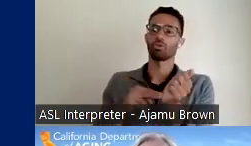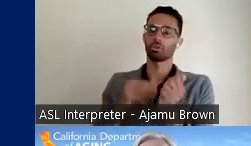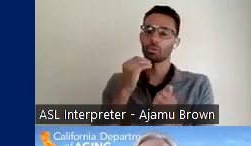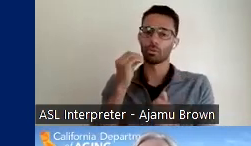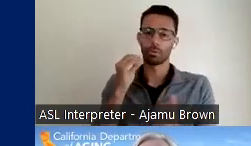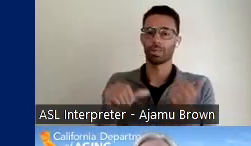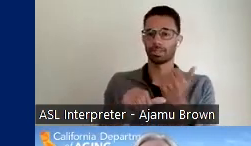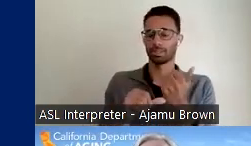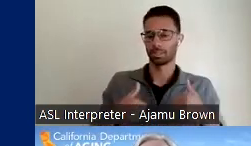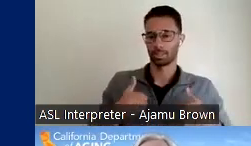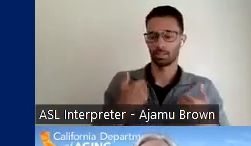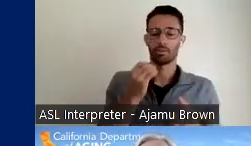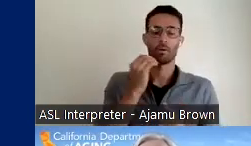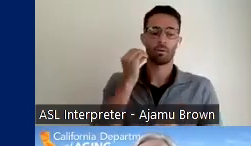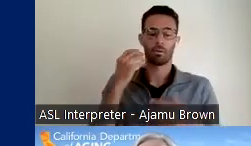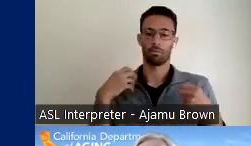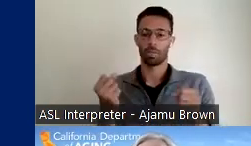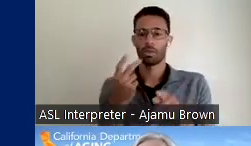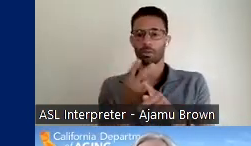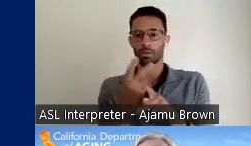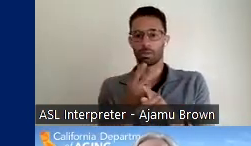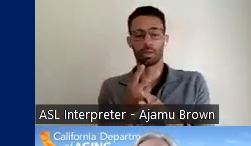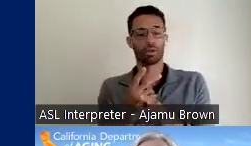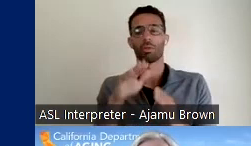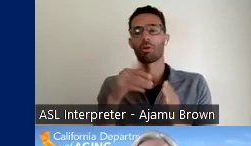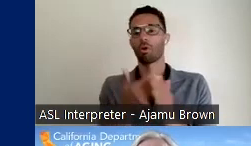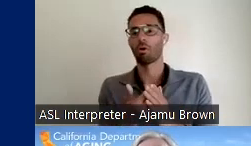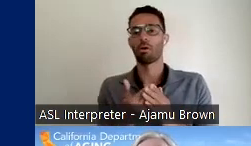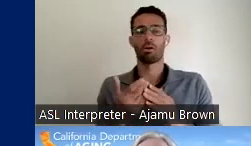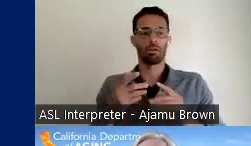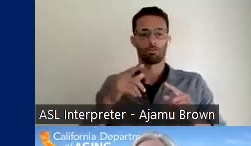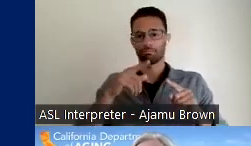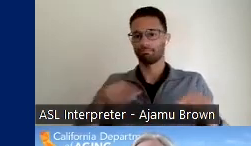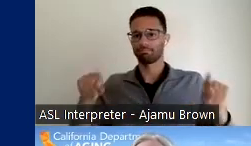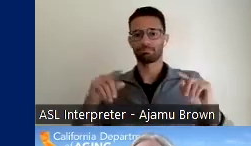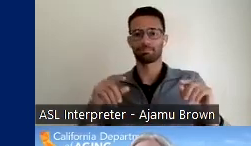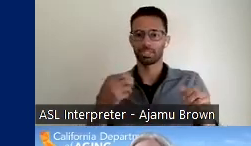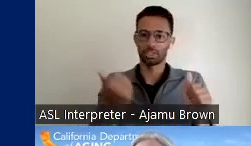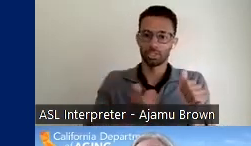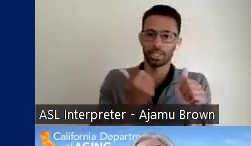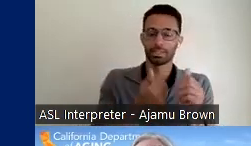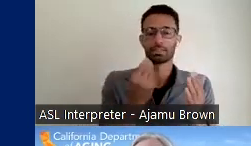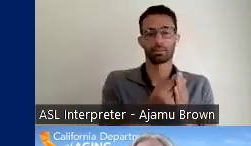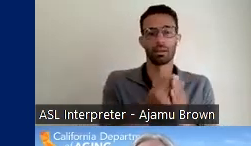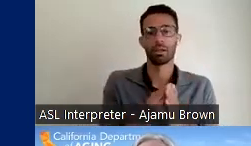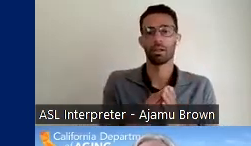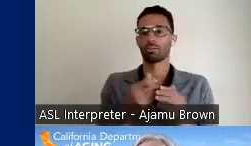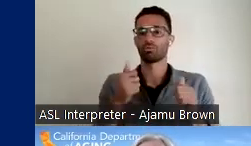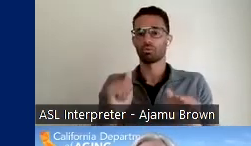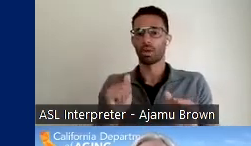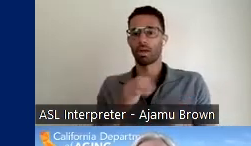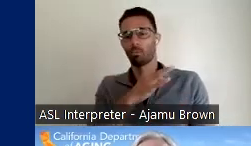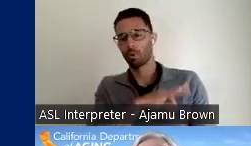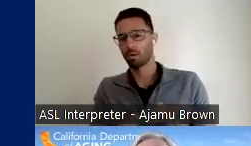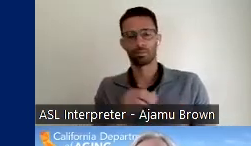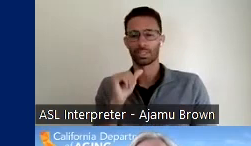care agencies, they're all chasing the dollars, looking at how much they can squeeze out for profit and not putting